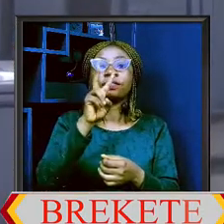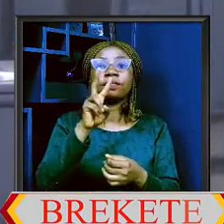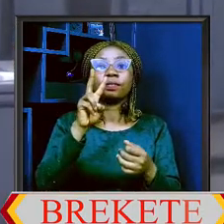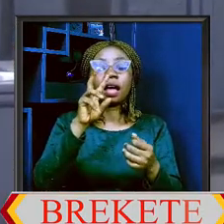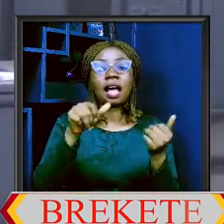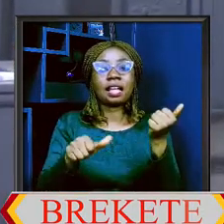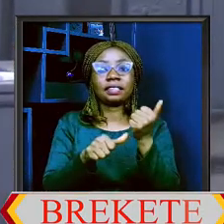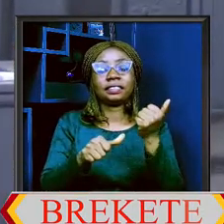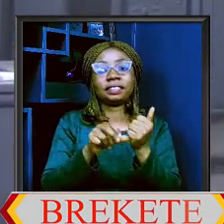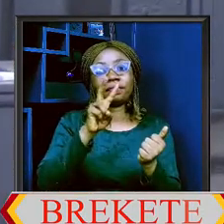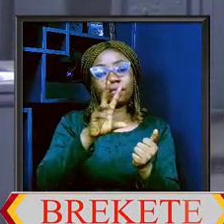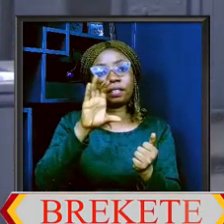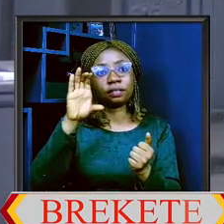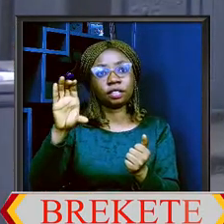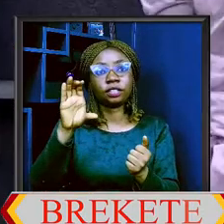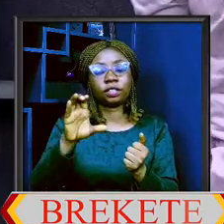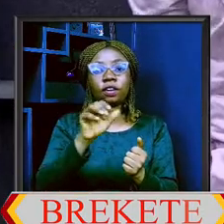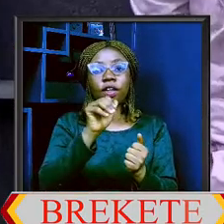Ms